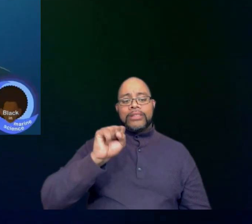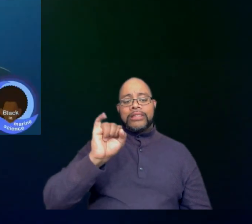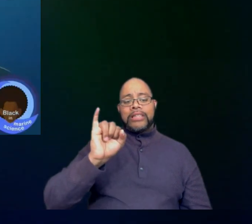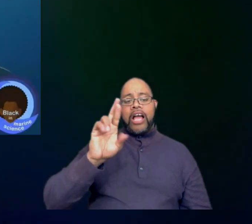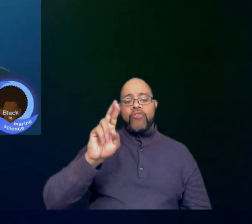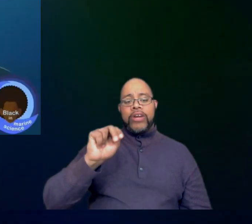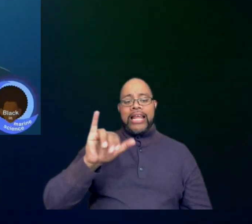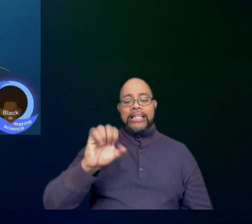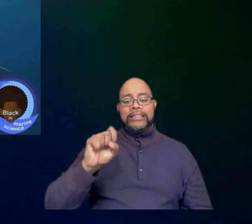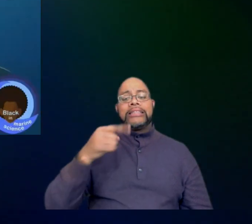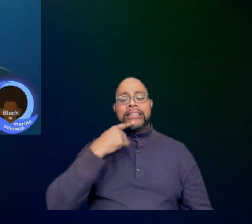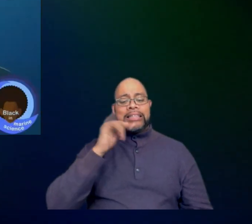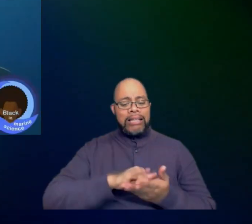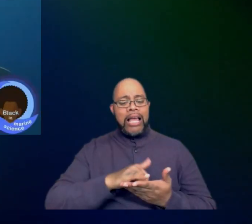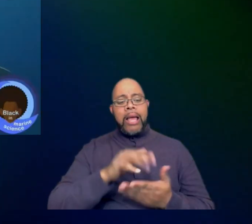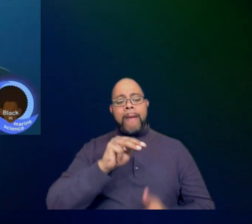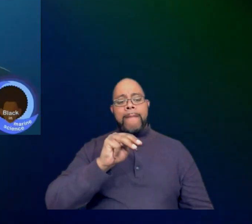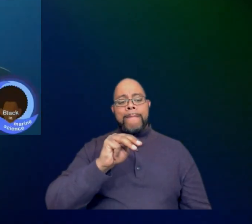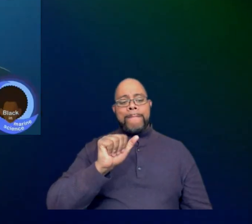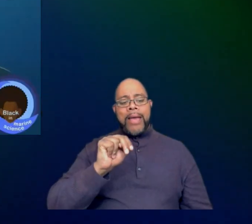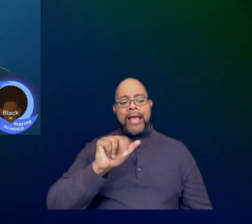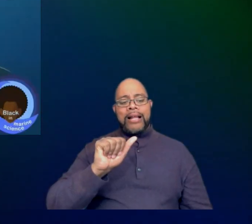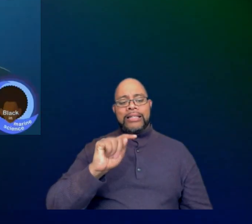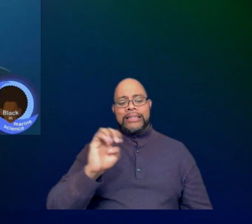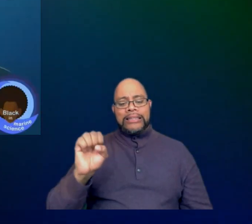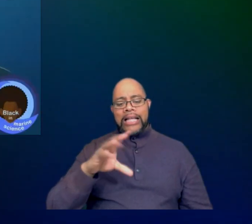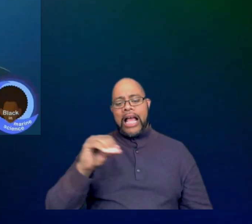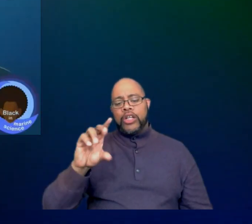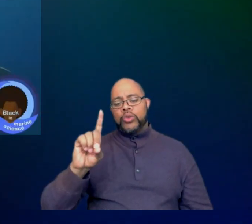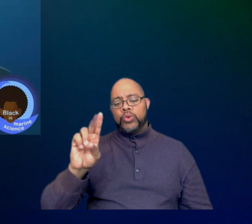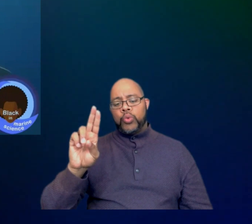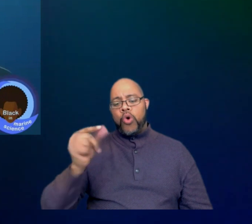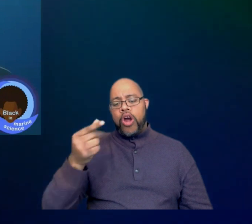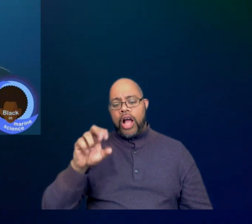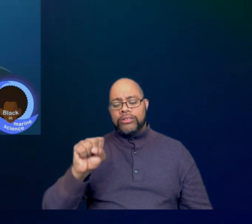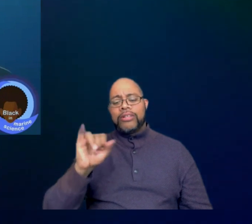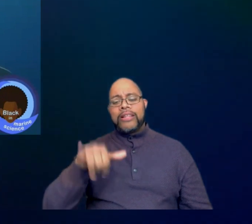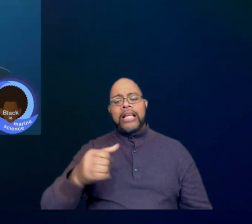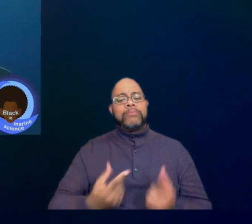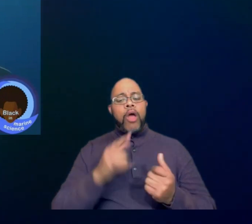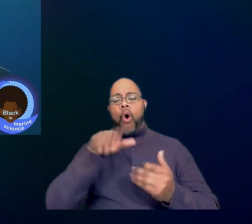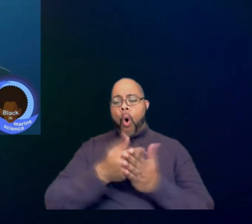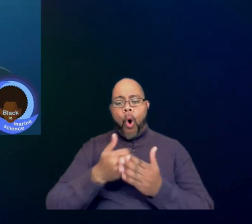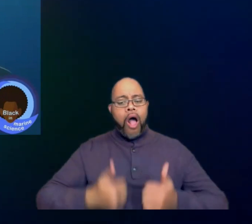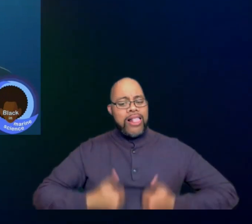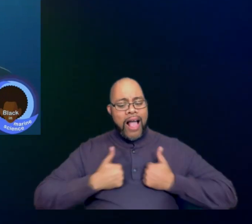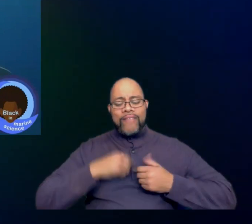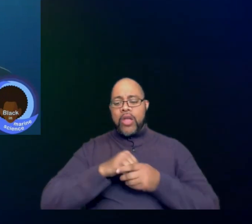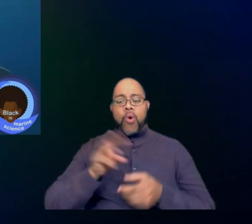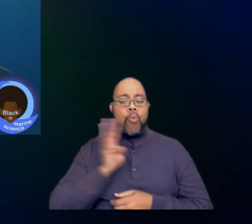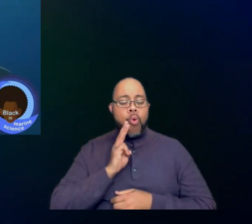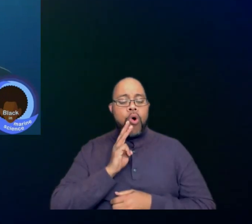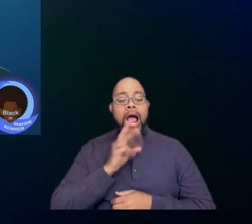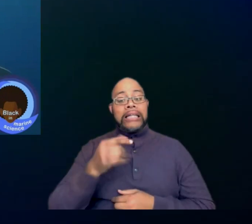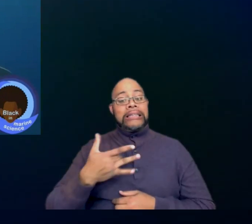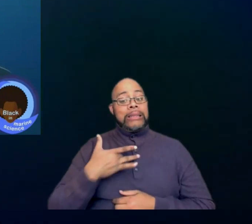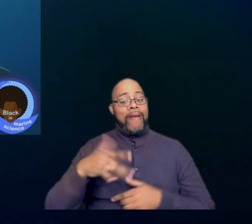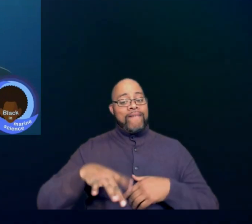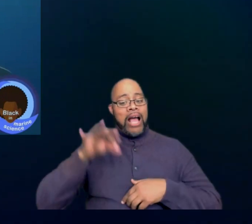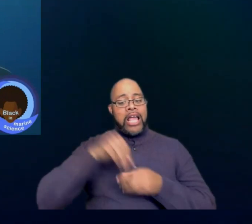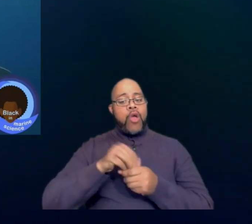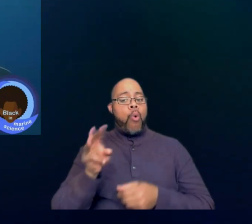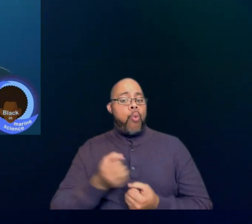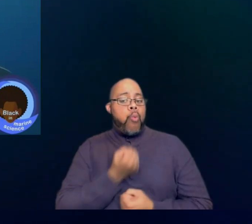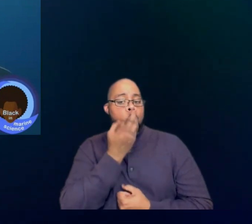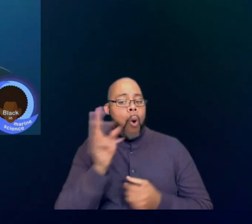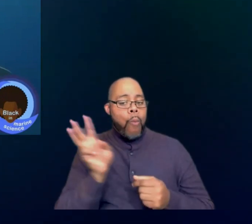And sirenians, as I said, are just manatees and dugongs. Both of these animals spend their entire lives in water and are typically